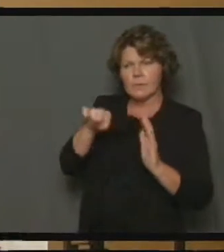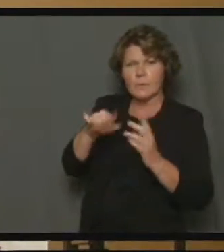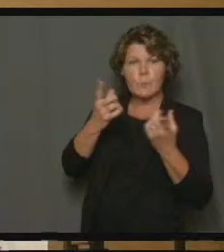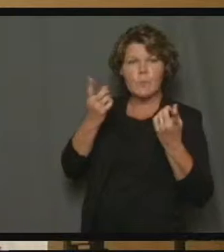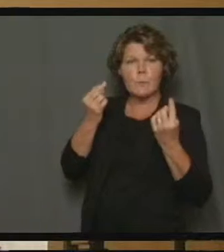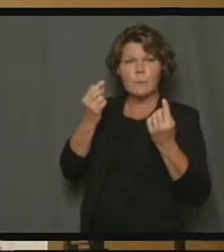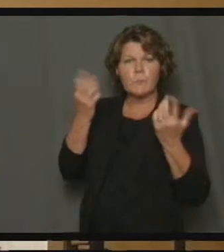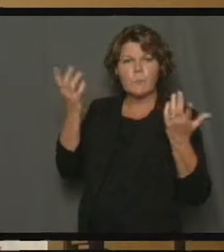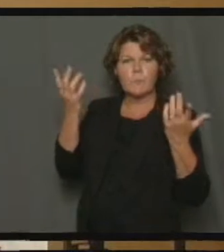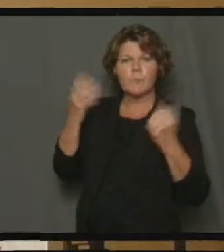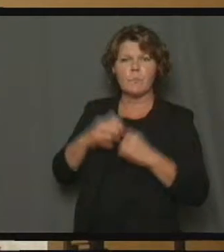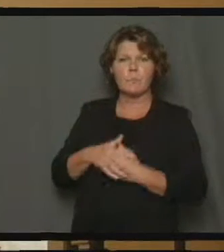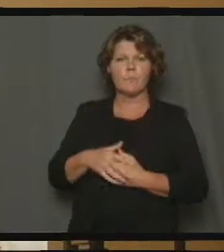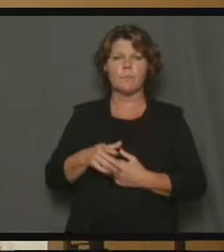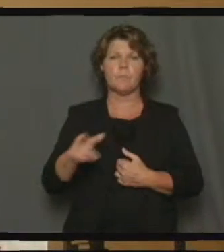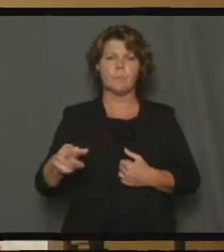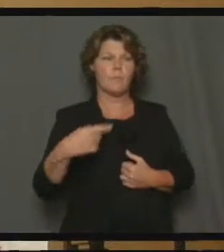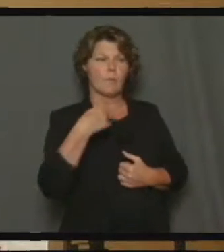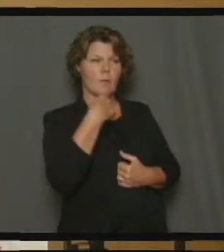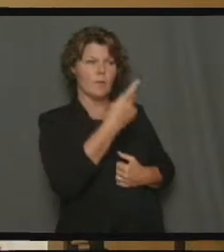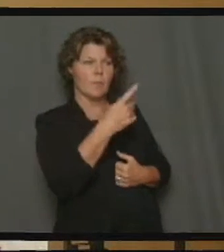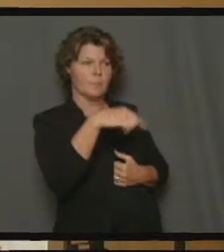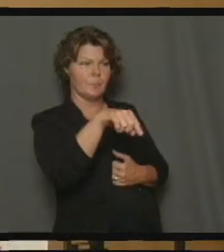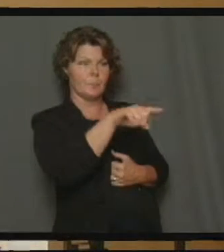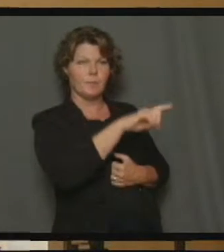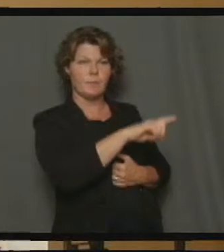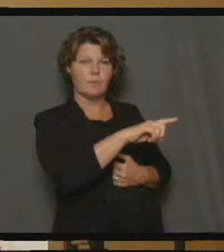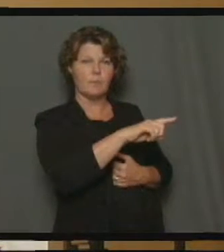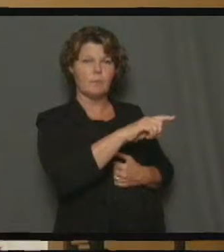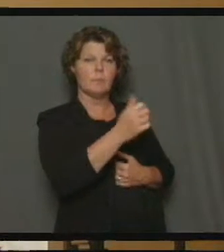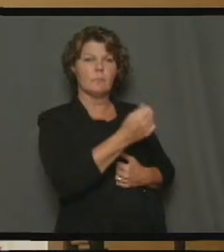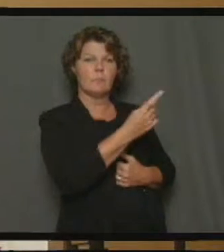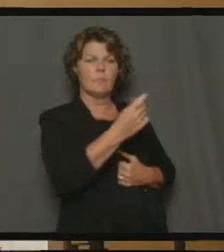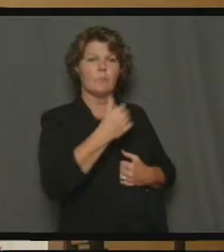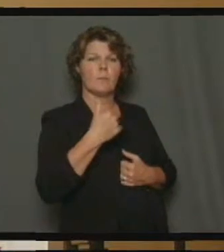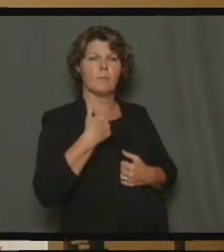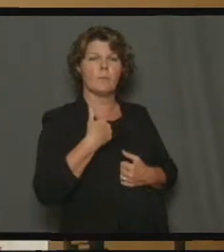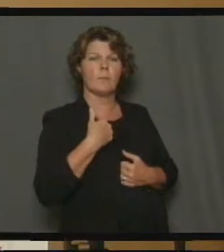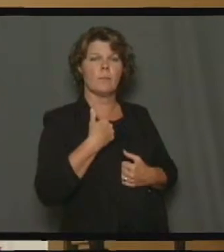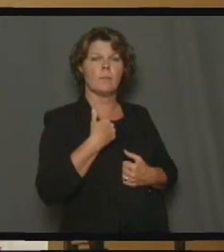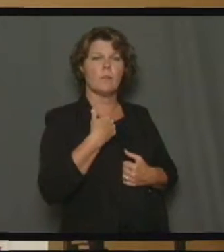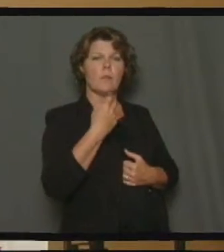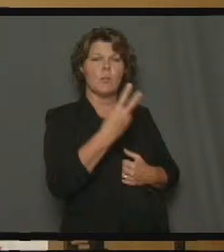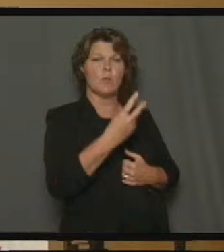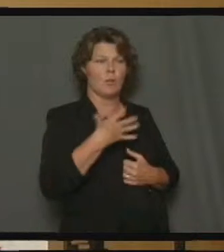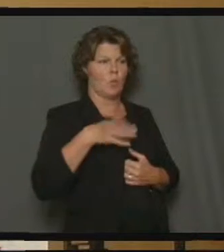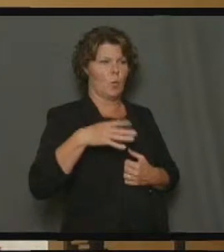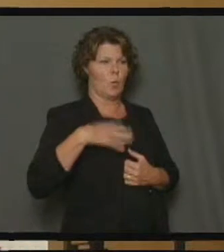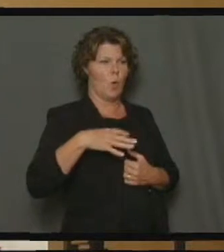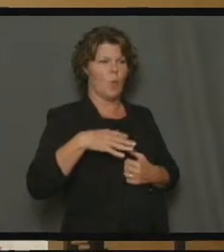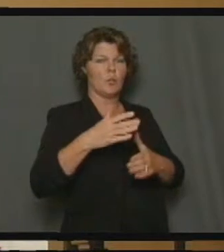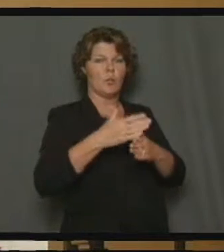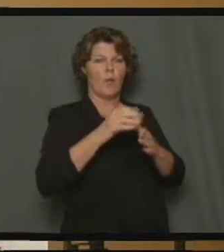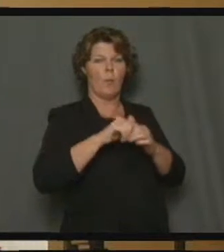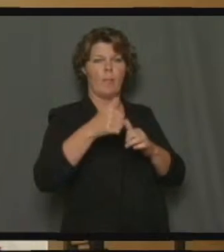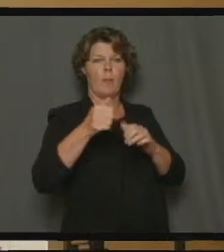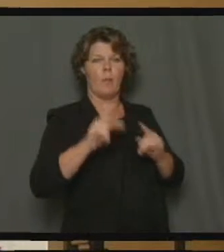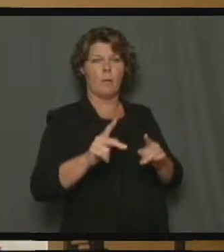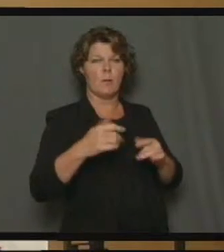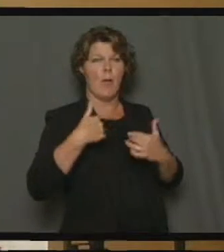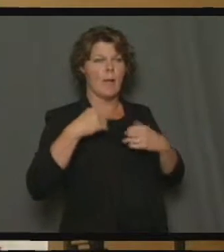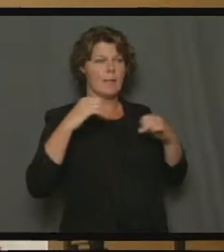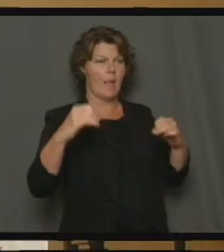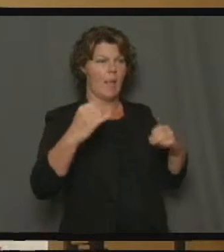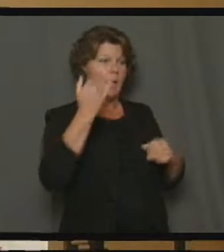do? And he answered them, whoever has two tunics is to share with him who has none, and whoever